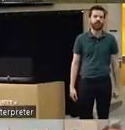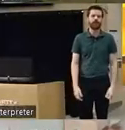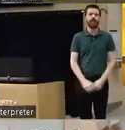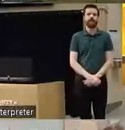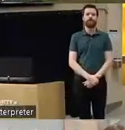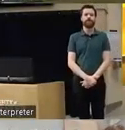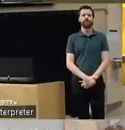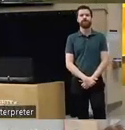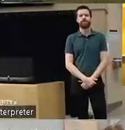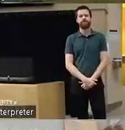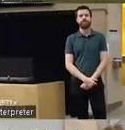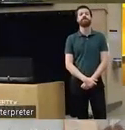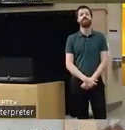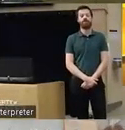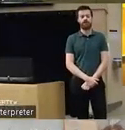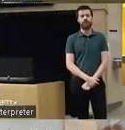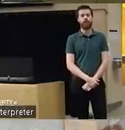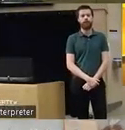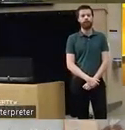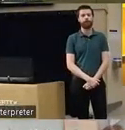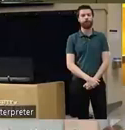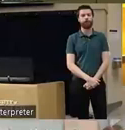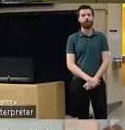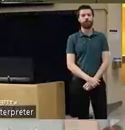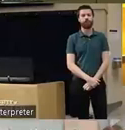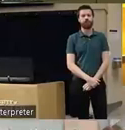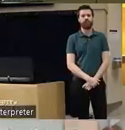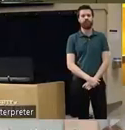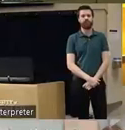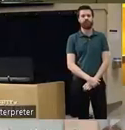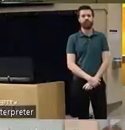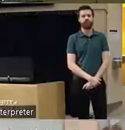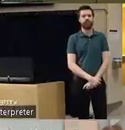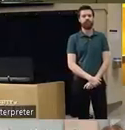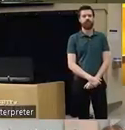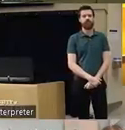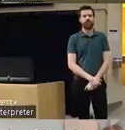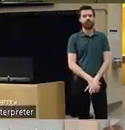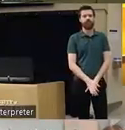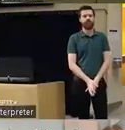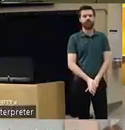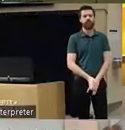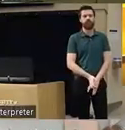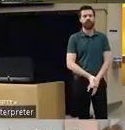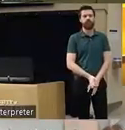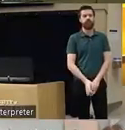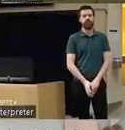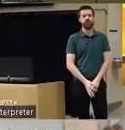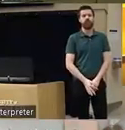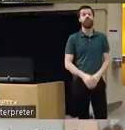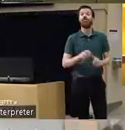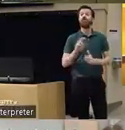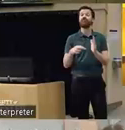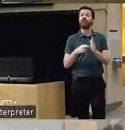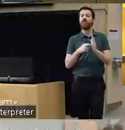So thankfully, we've been able to leverage with a large catchment area the role of telepsychiatry. And